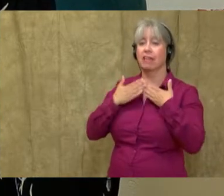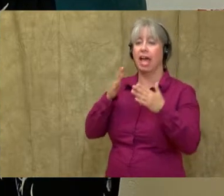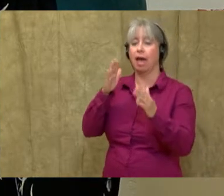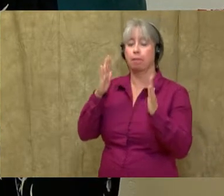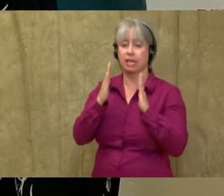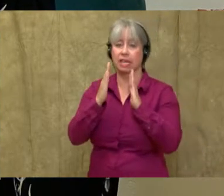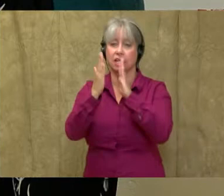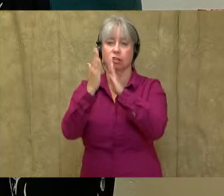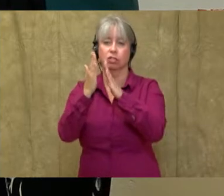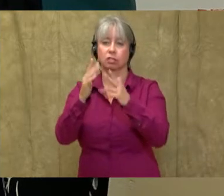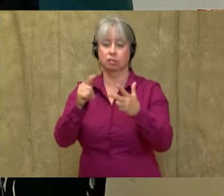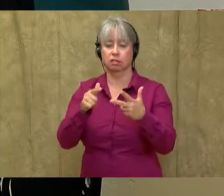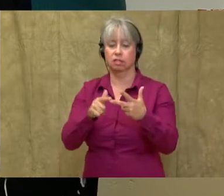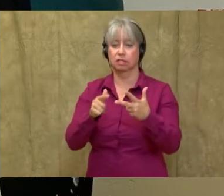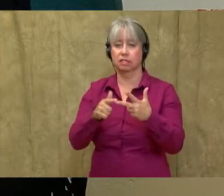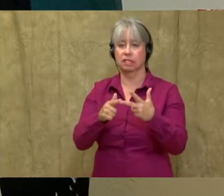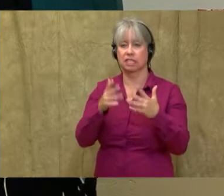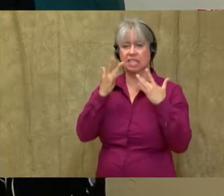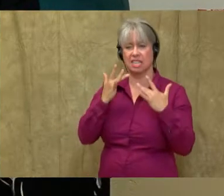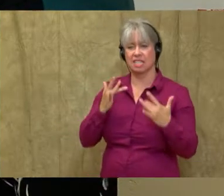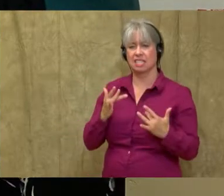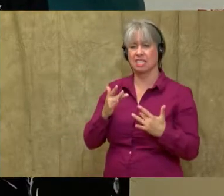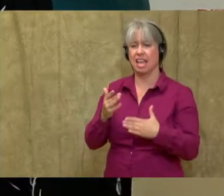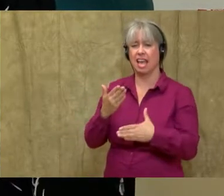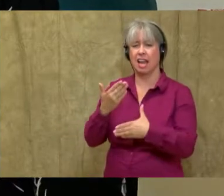sad, unbothered outlook.